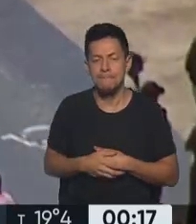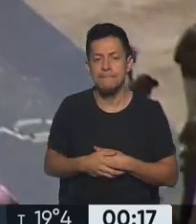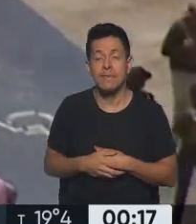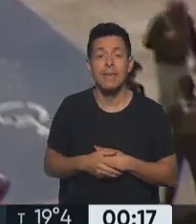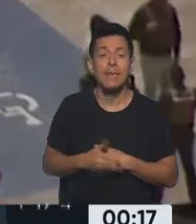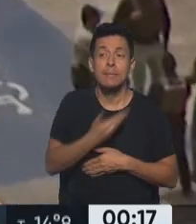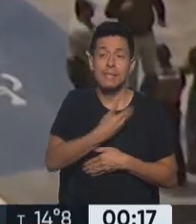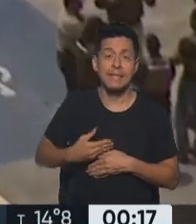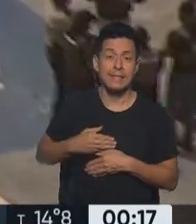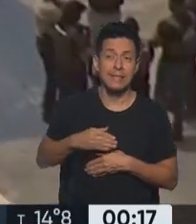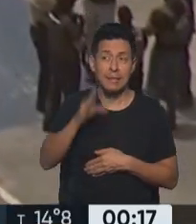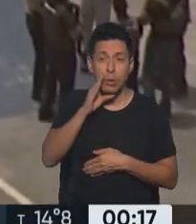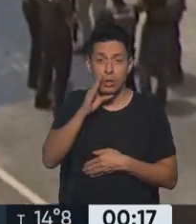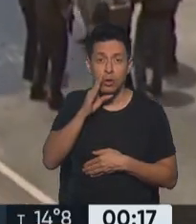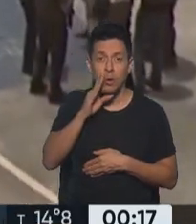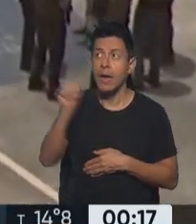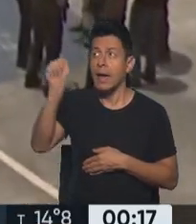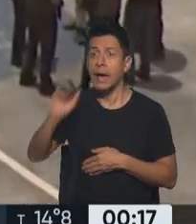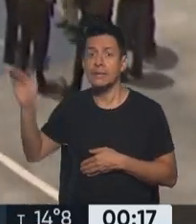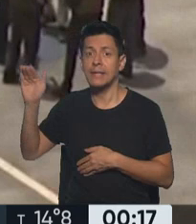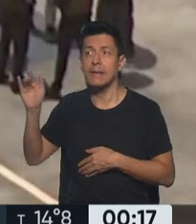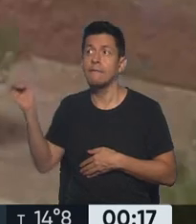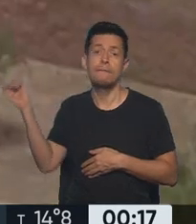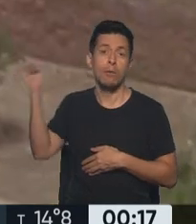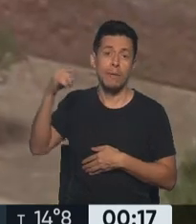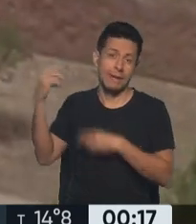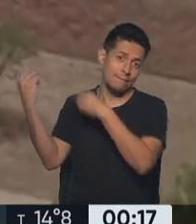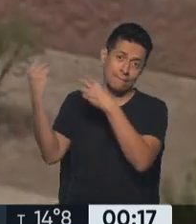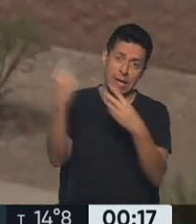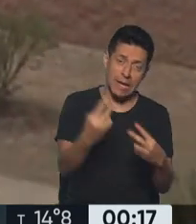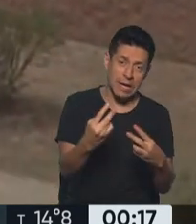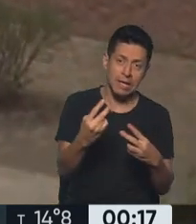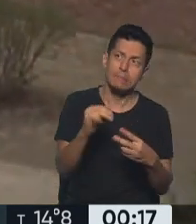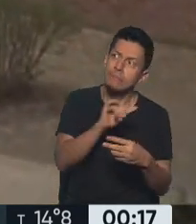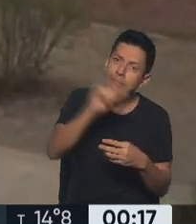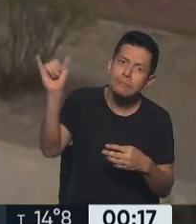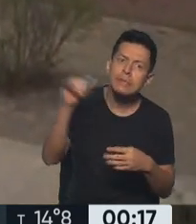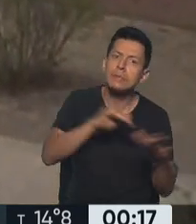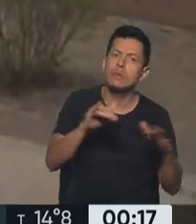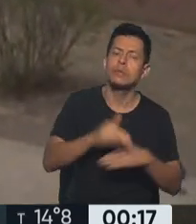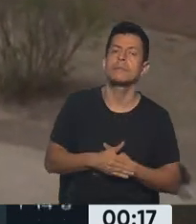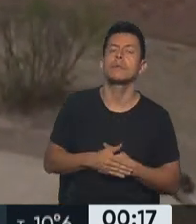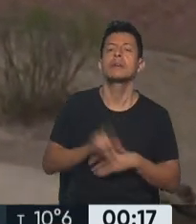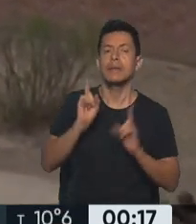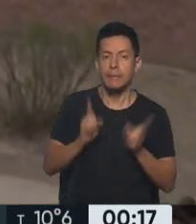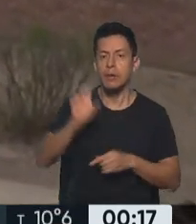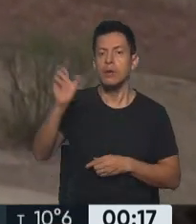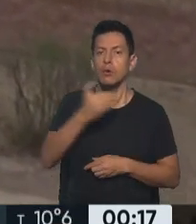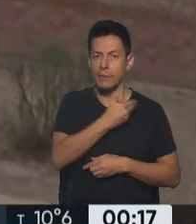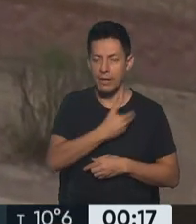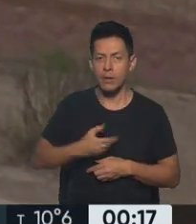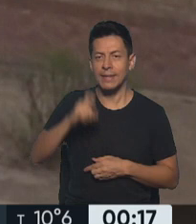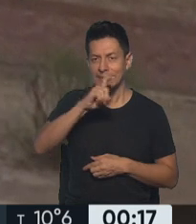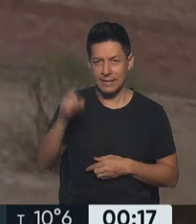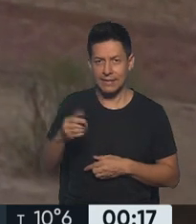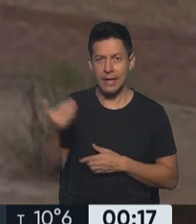le informaron sobre lo que estaba ocurriendo. Habló también el gobernador de Texas. Si